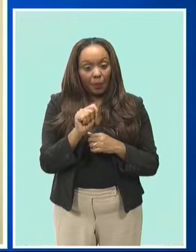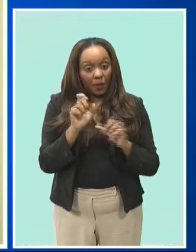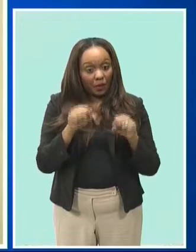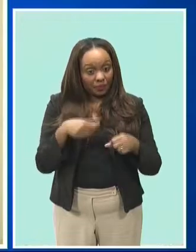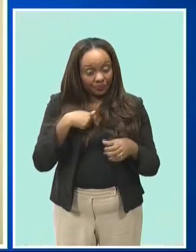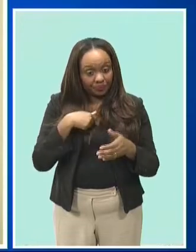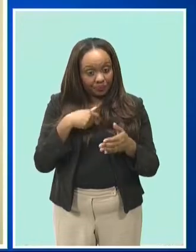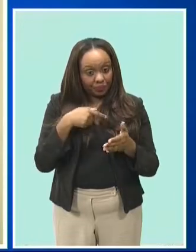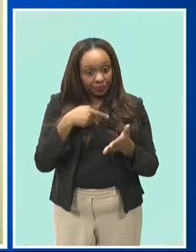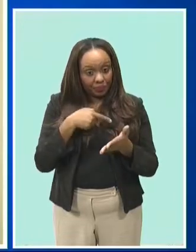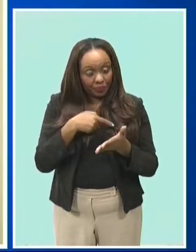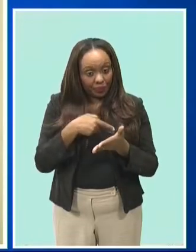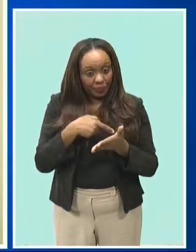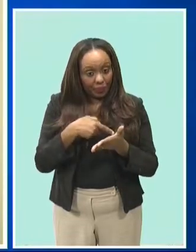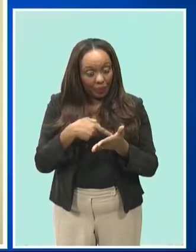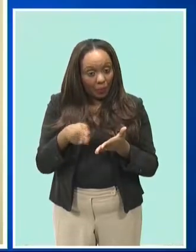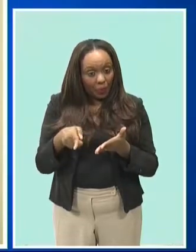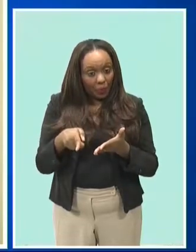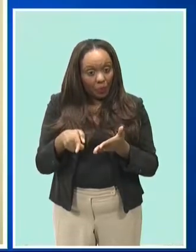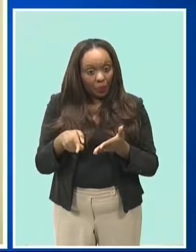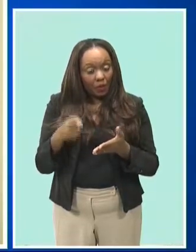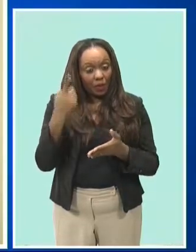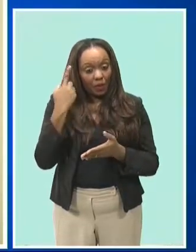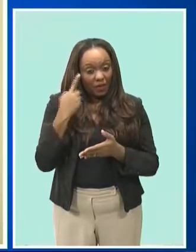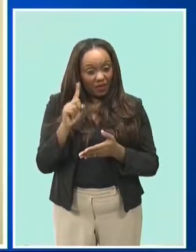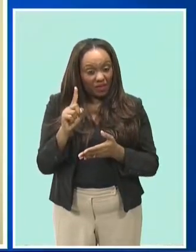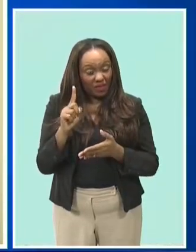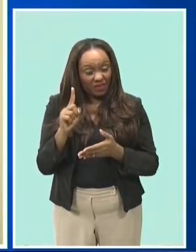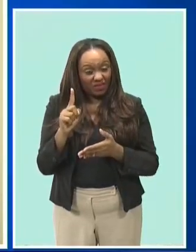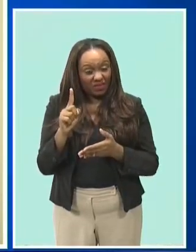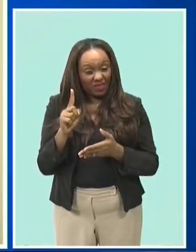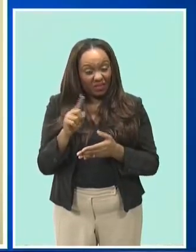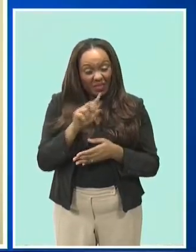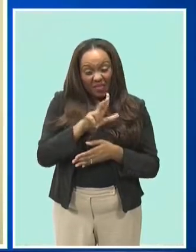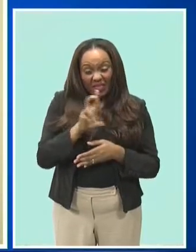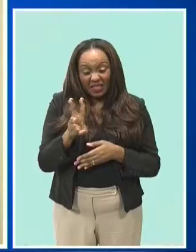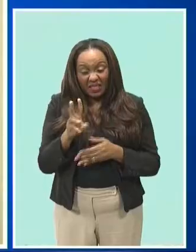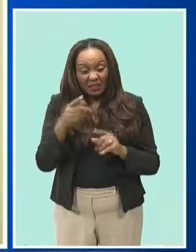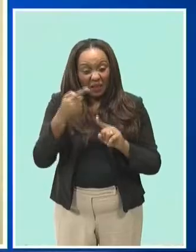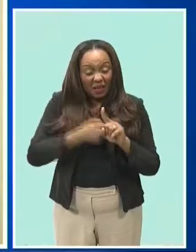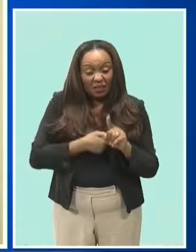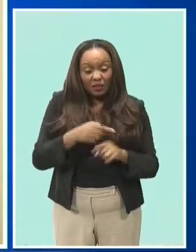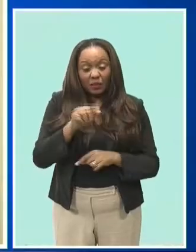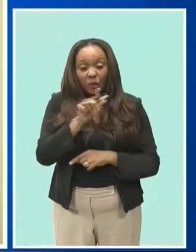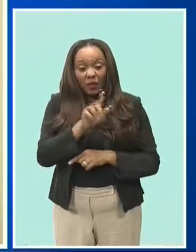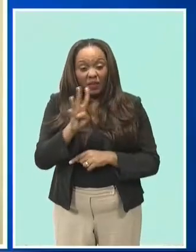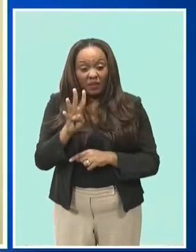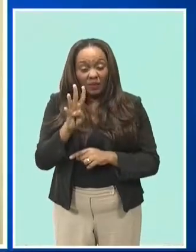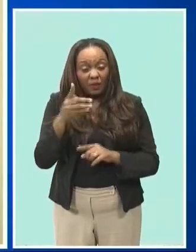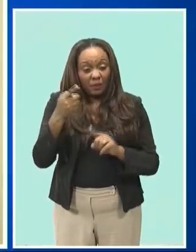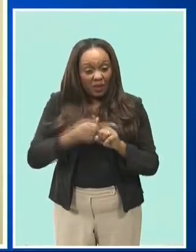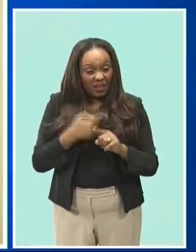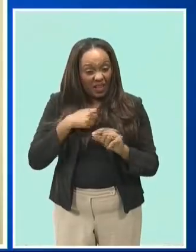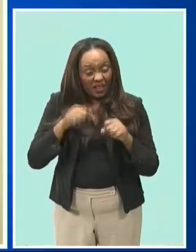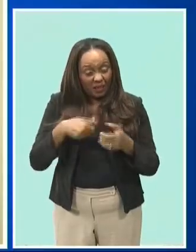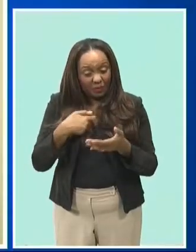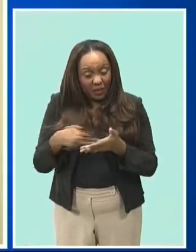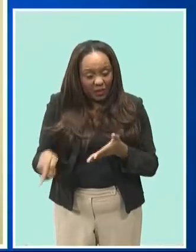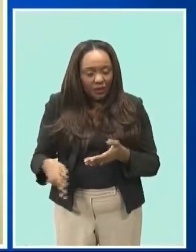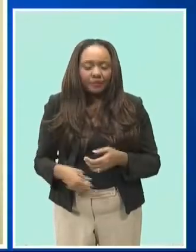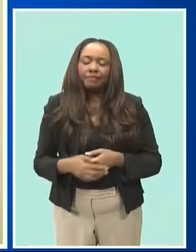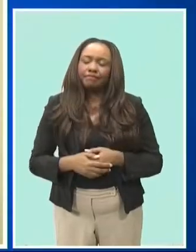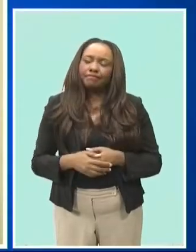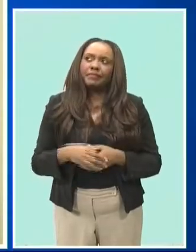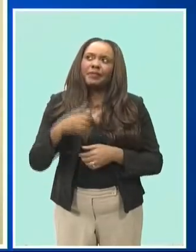pay whatever the amount is for the duration, whether it be 36 or 24 months? Can I really afford it? And then you can make your